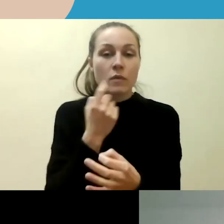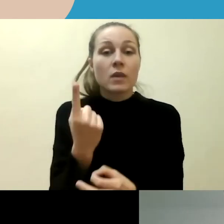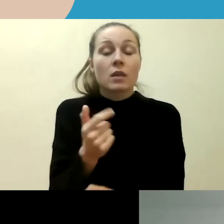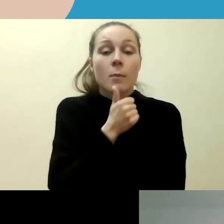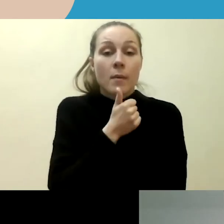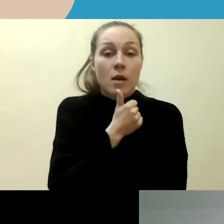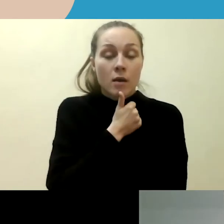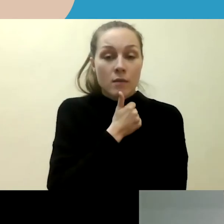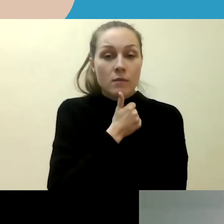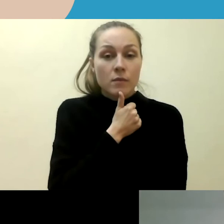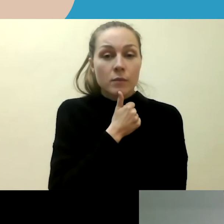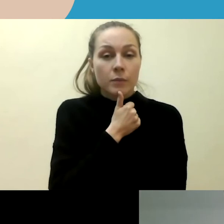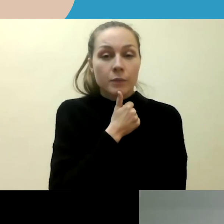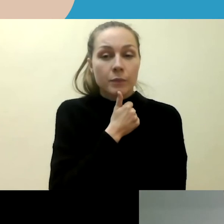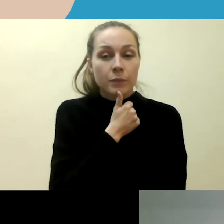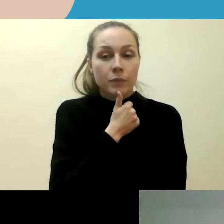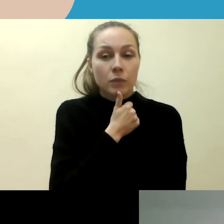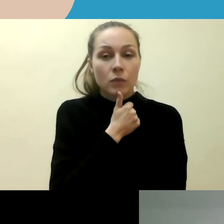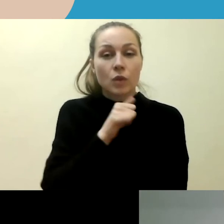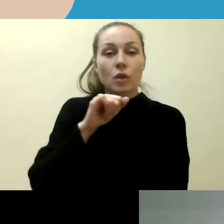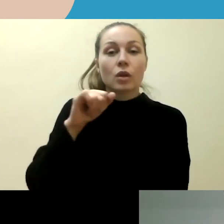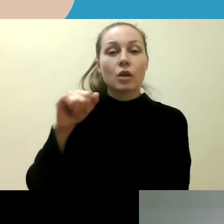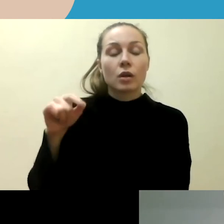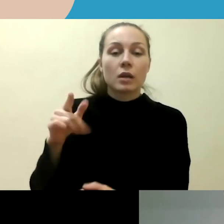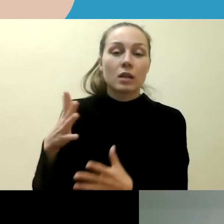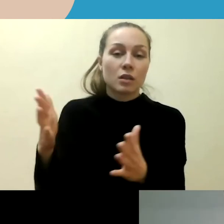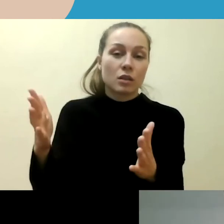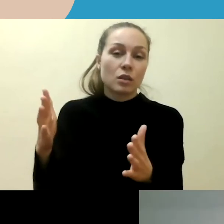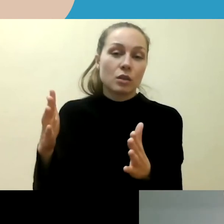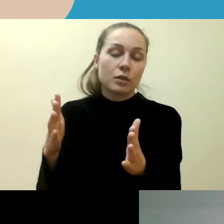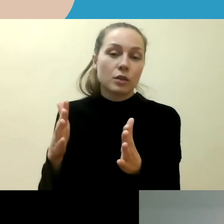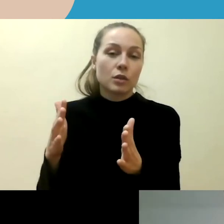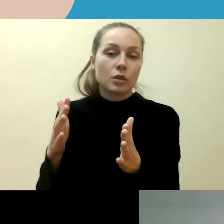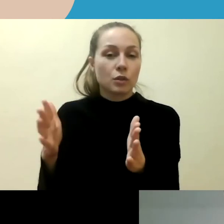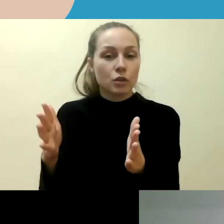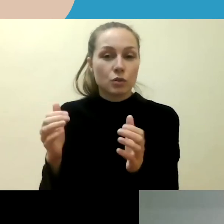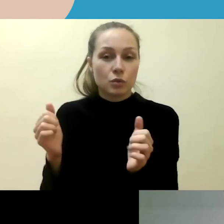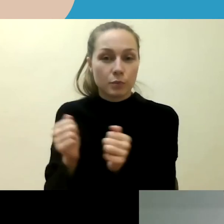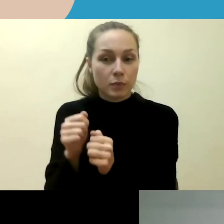Again, when it comes to the roundtable discussions, I remember